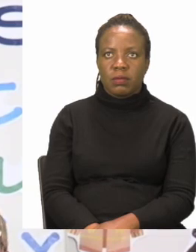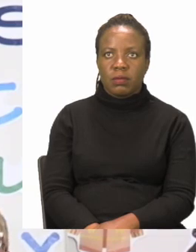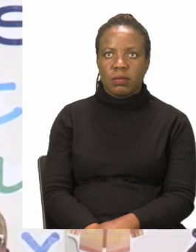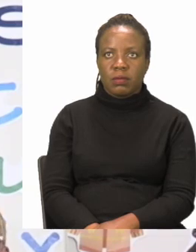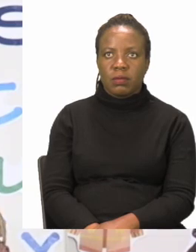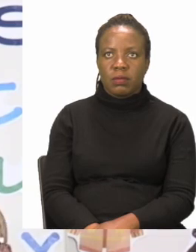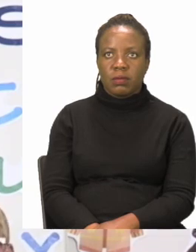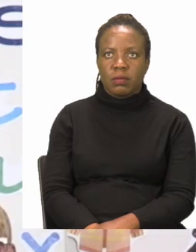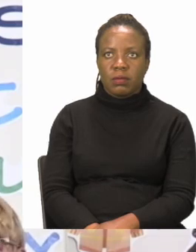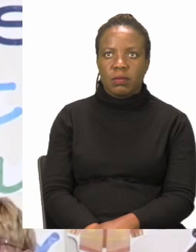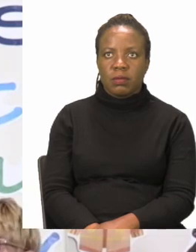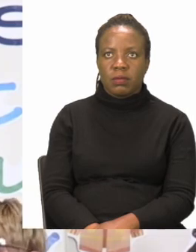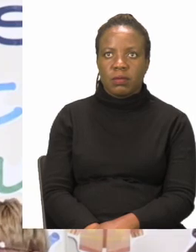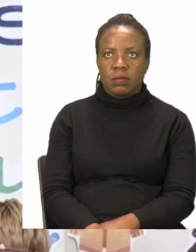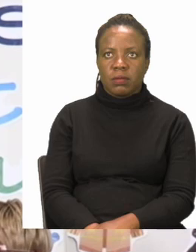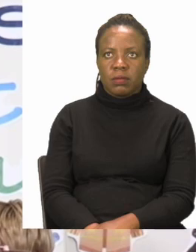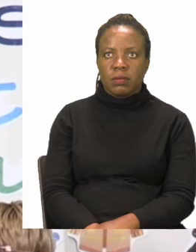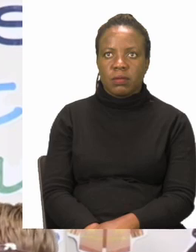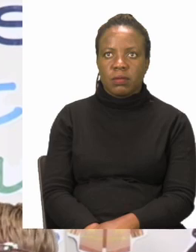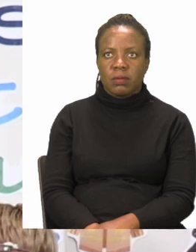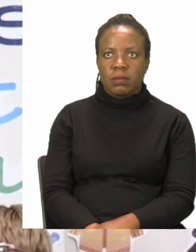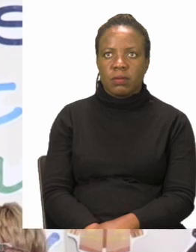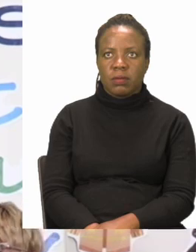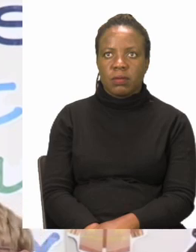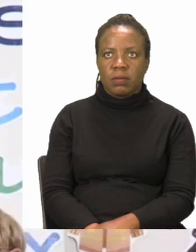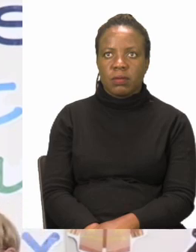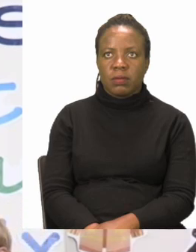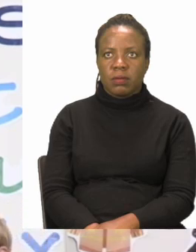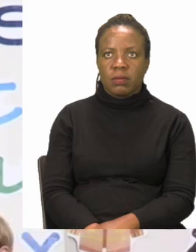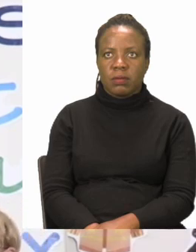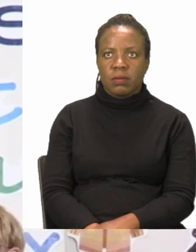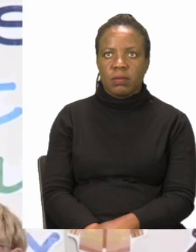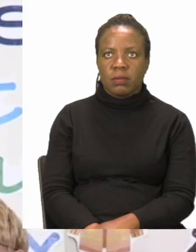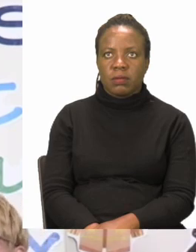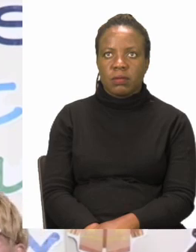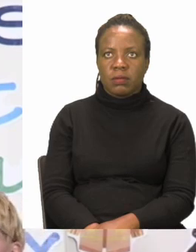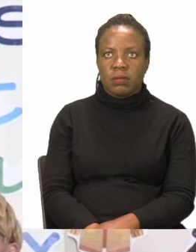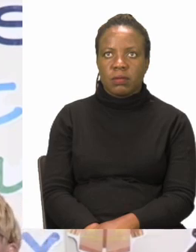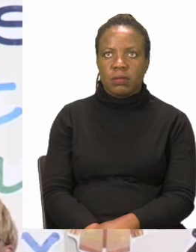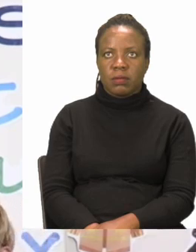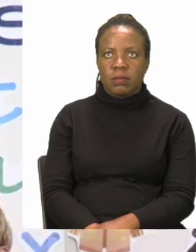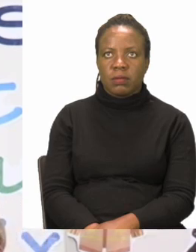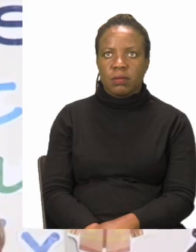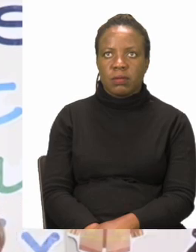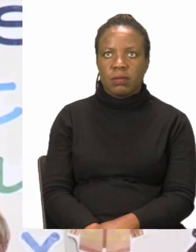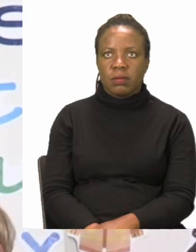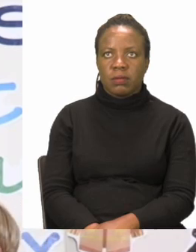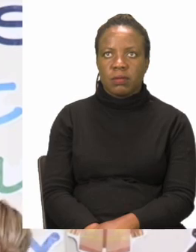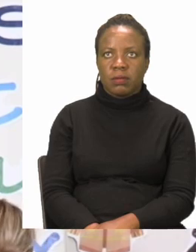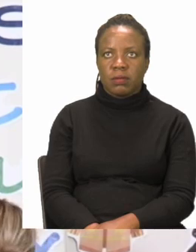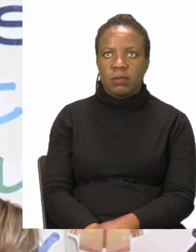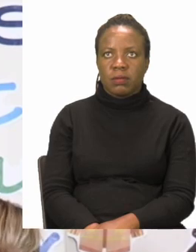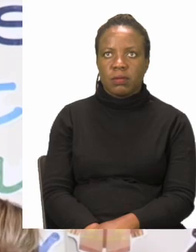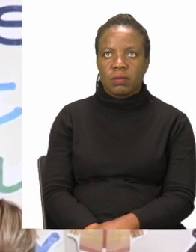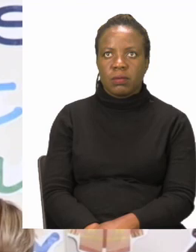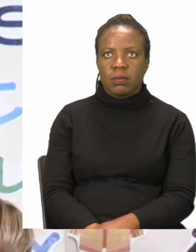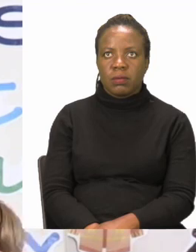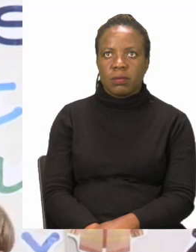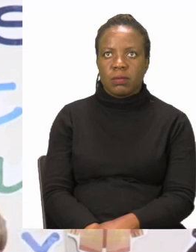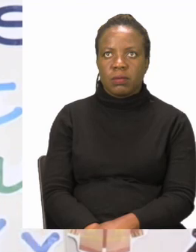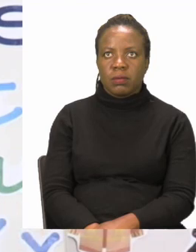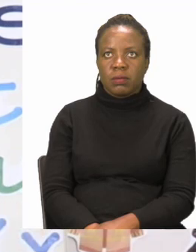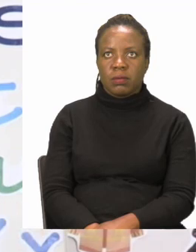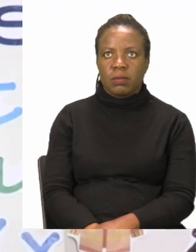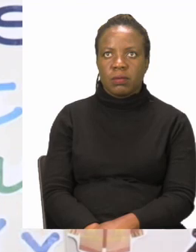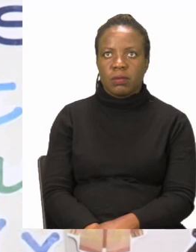to read it or say it and clap to see how many syllables we have in